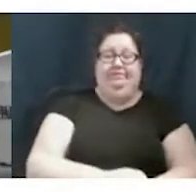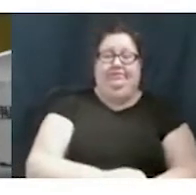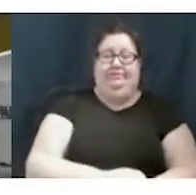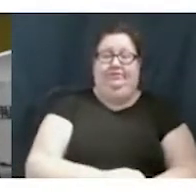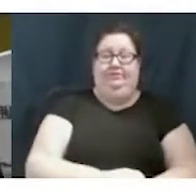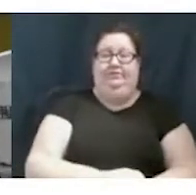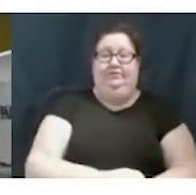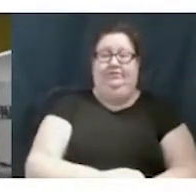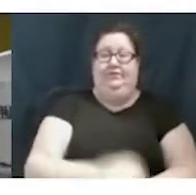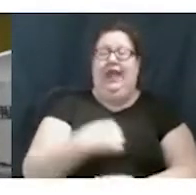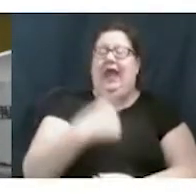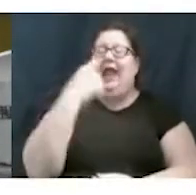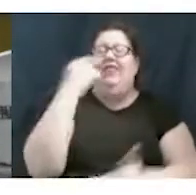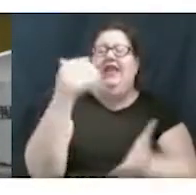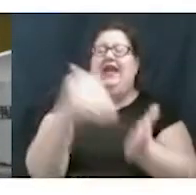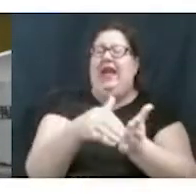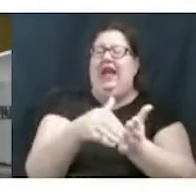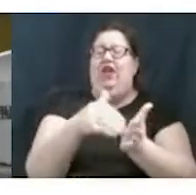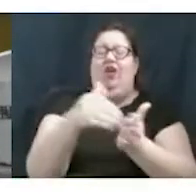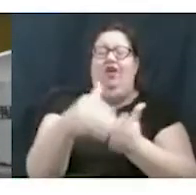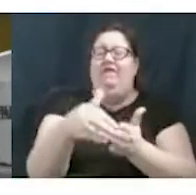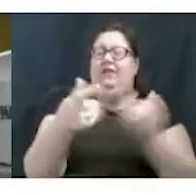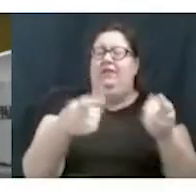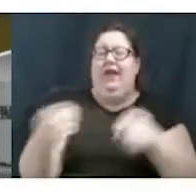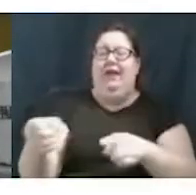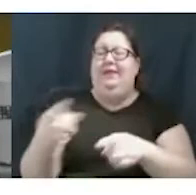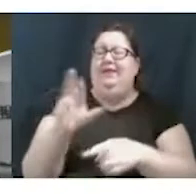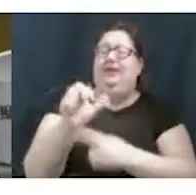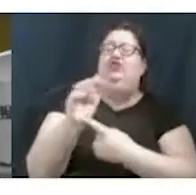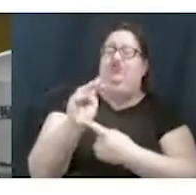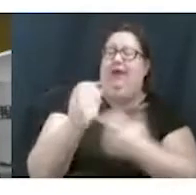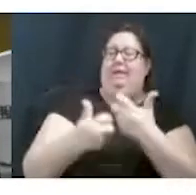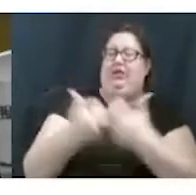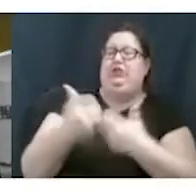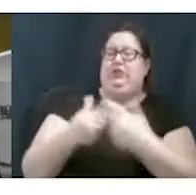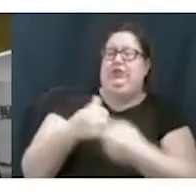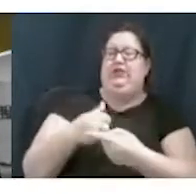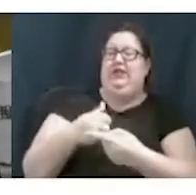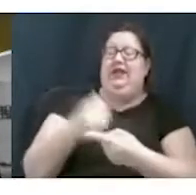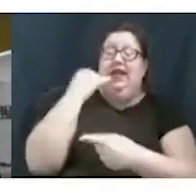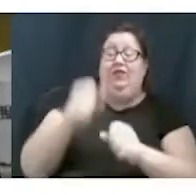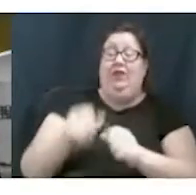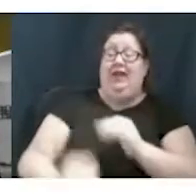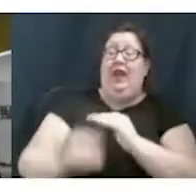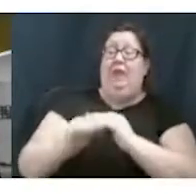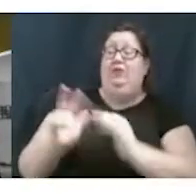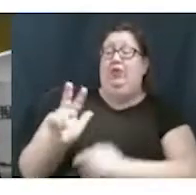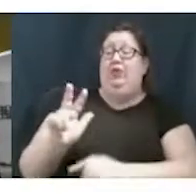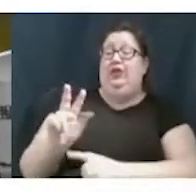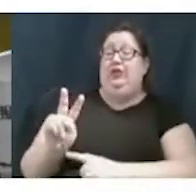Right, and I think a lot of times that's a RAM issue. So if you can get up to 32, we should be in good shape.